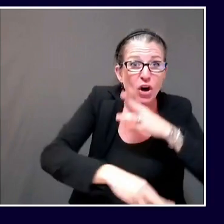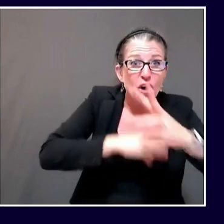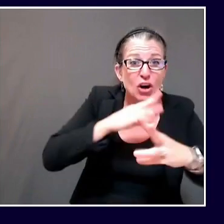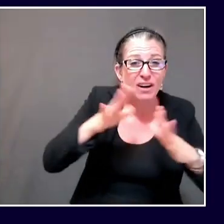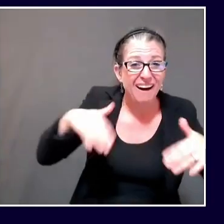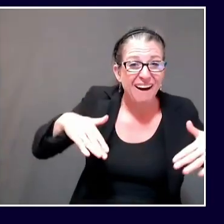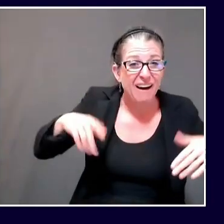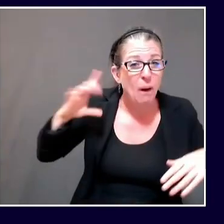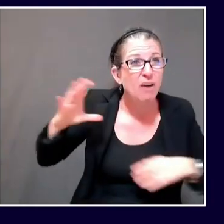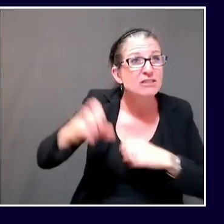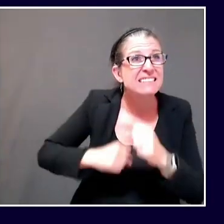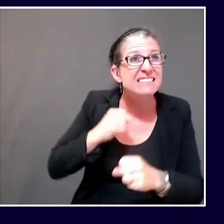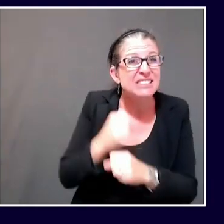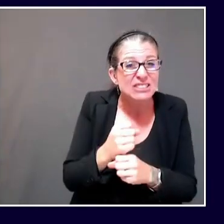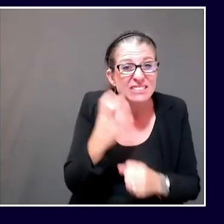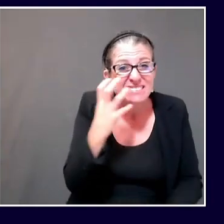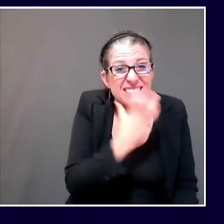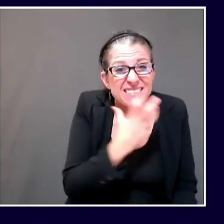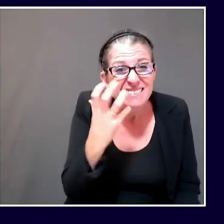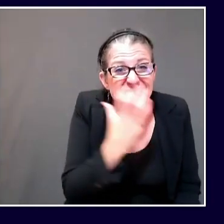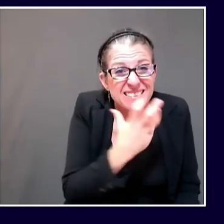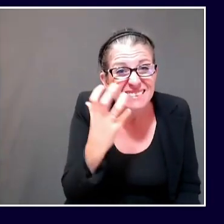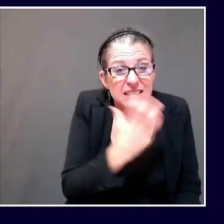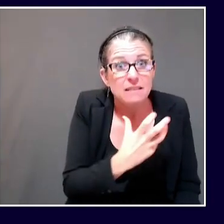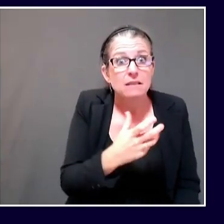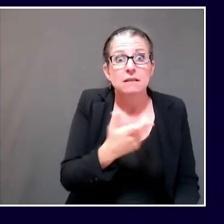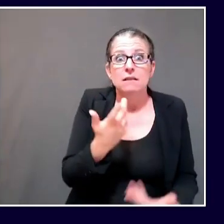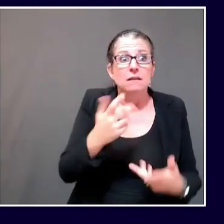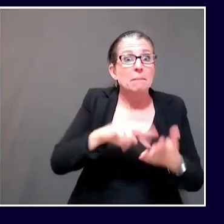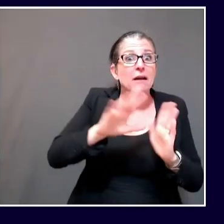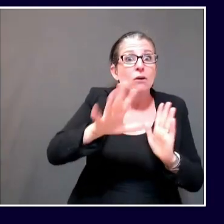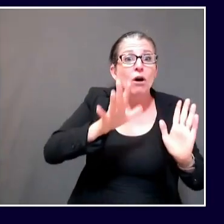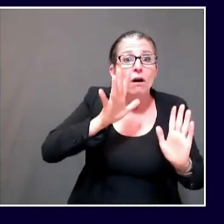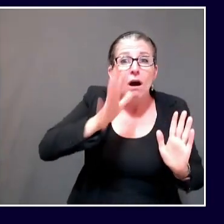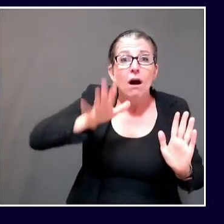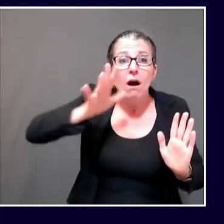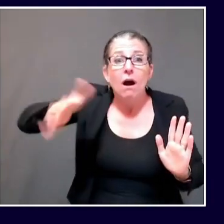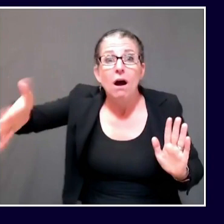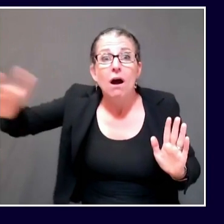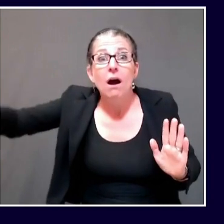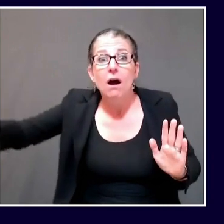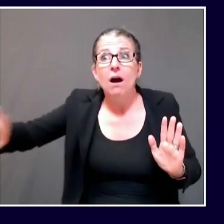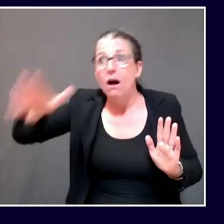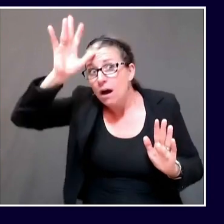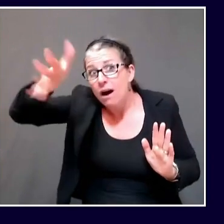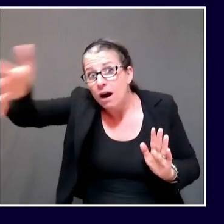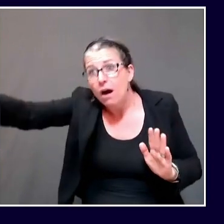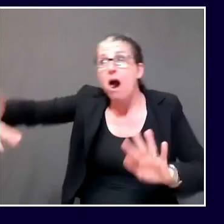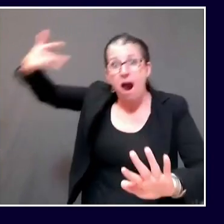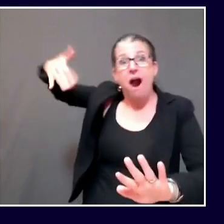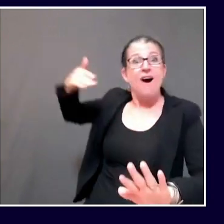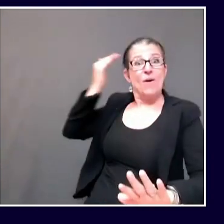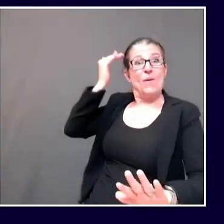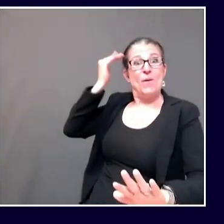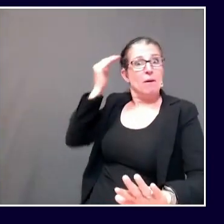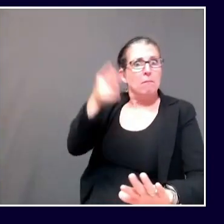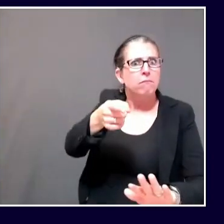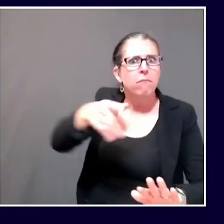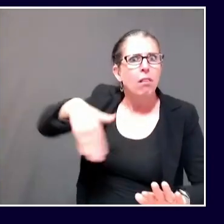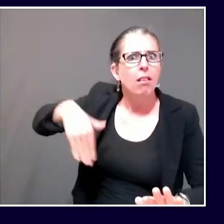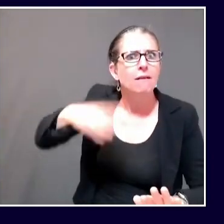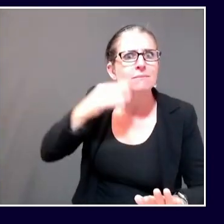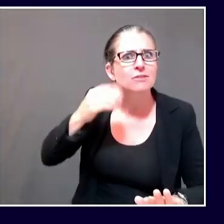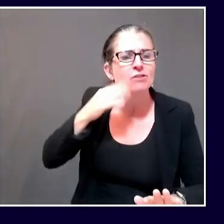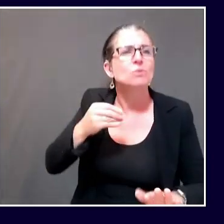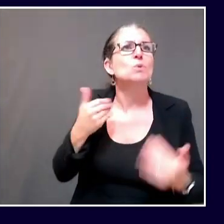And unfortunately, what it means is that much of the school year that you thought you were going to have ahead of you is not going